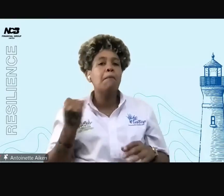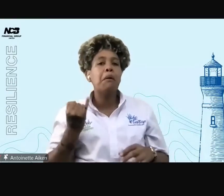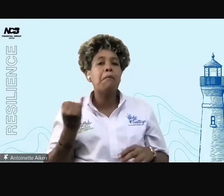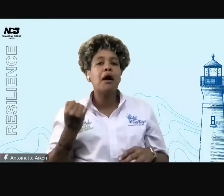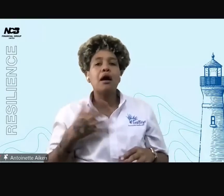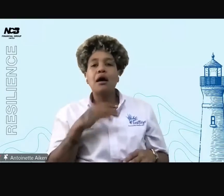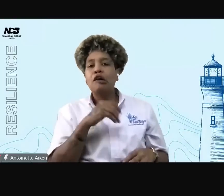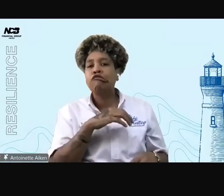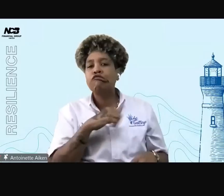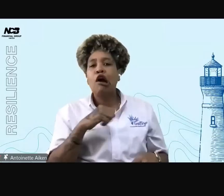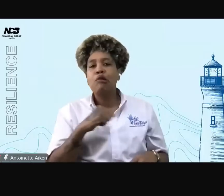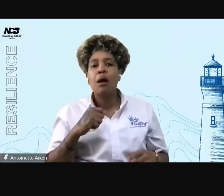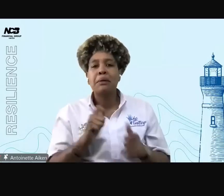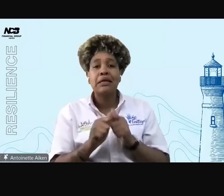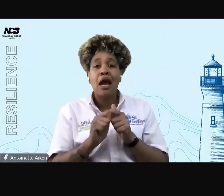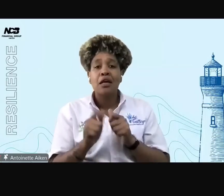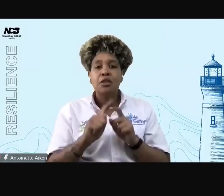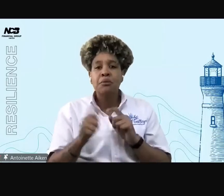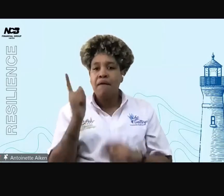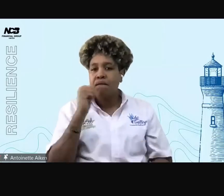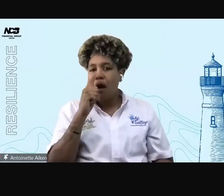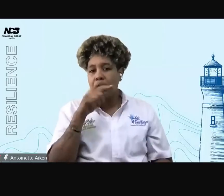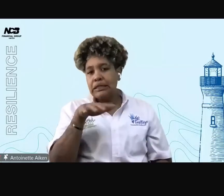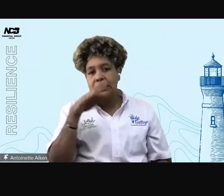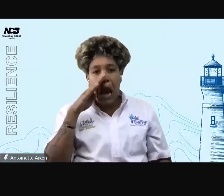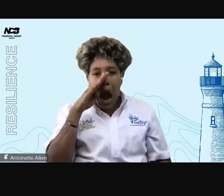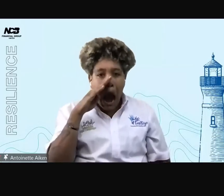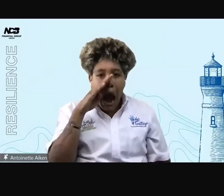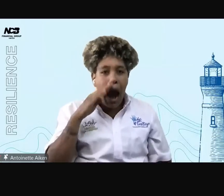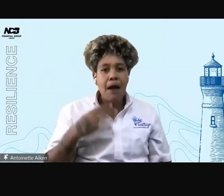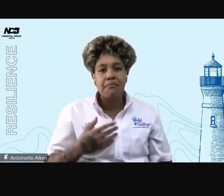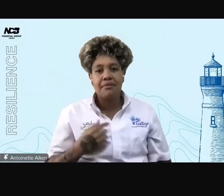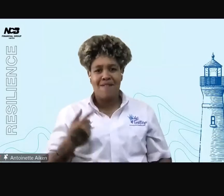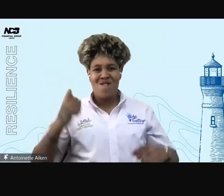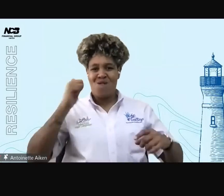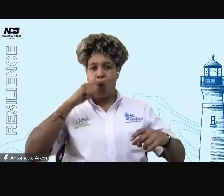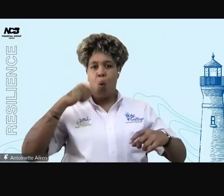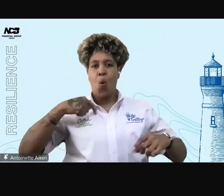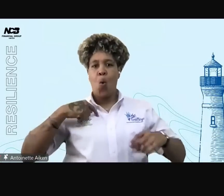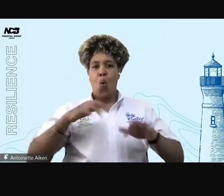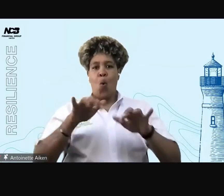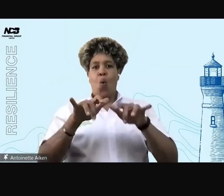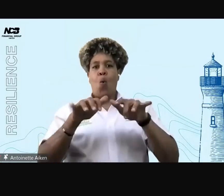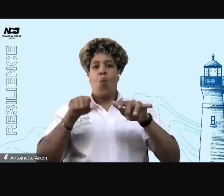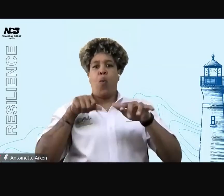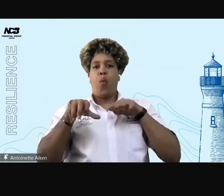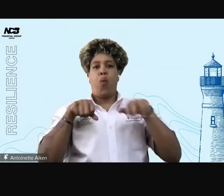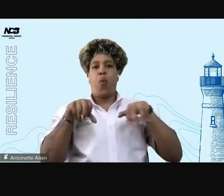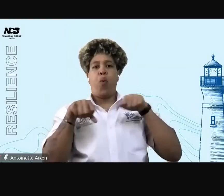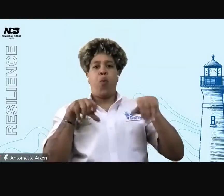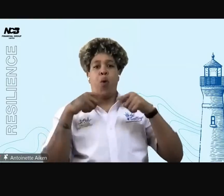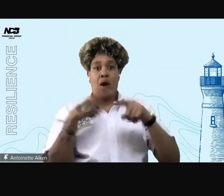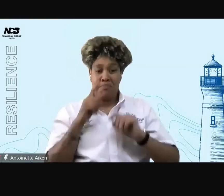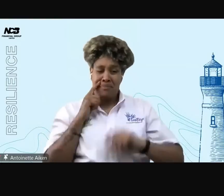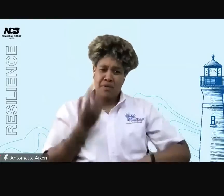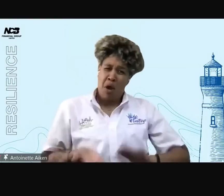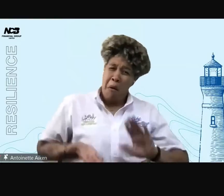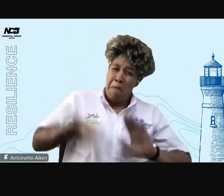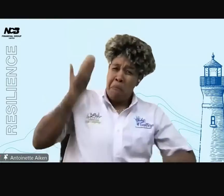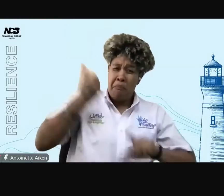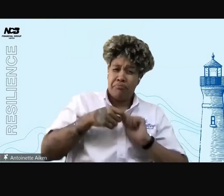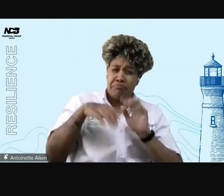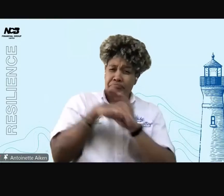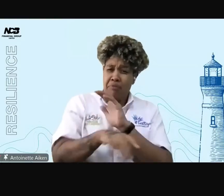of cash, as well as frauds, scammers, phishing, and other cybercrimes. Rising criminal activity combined